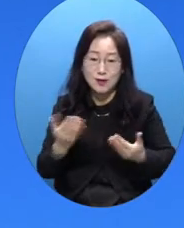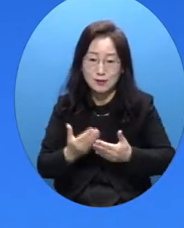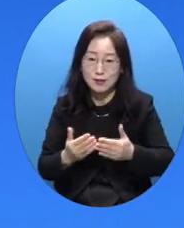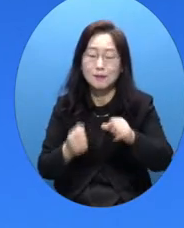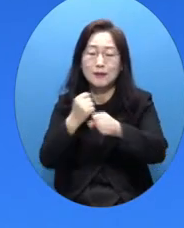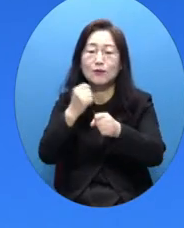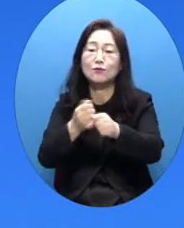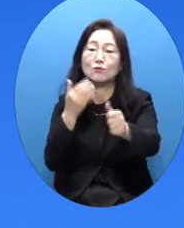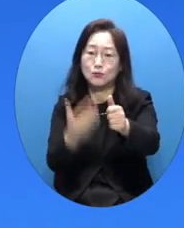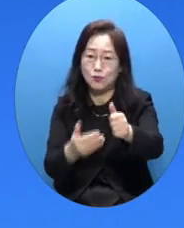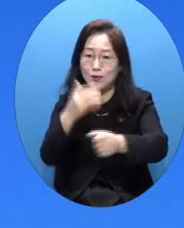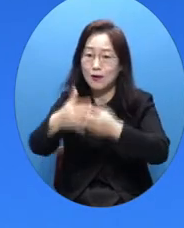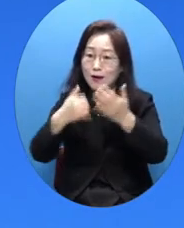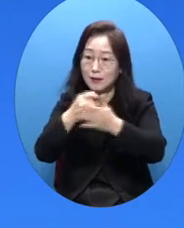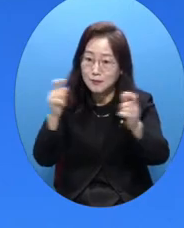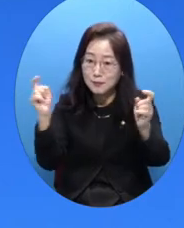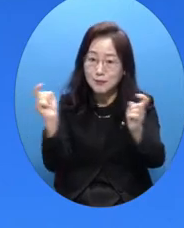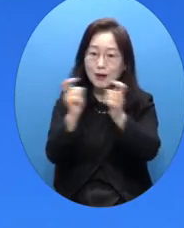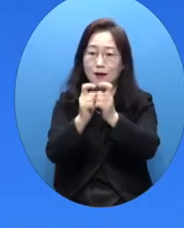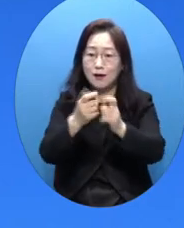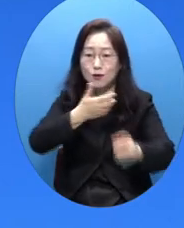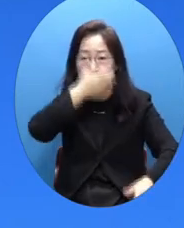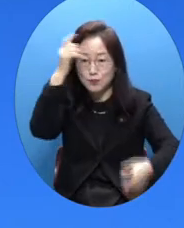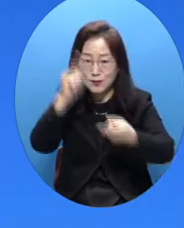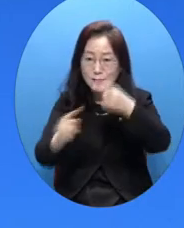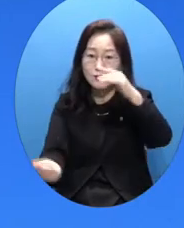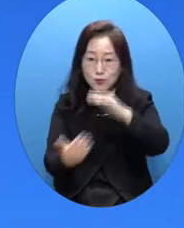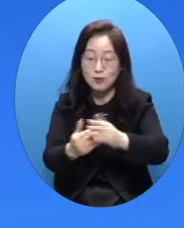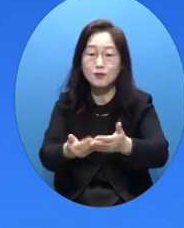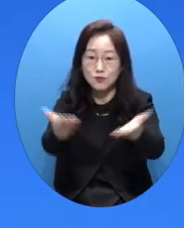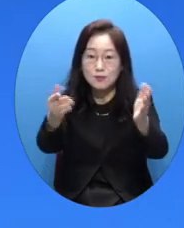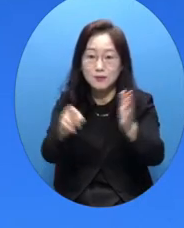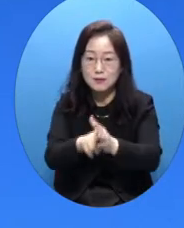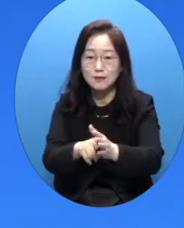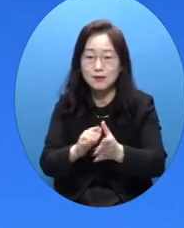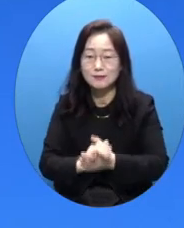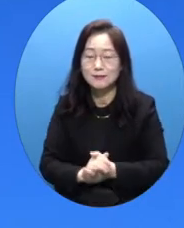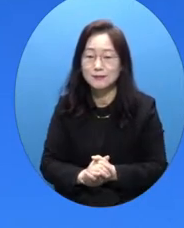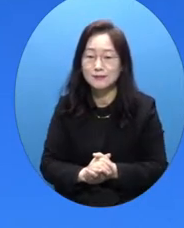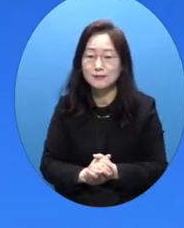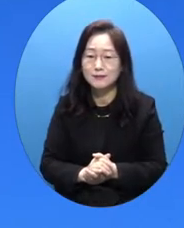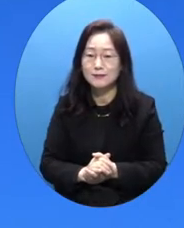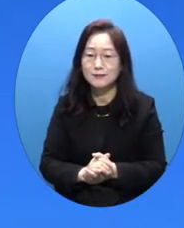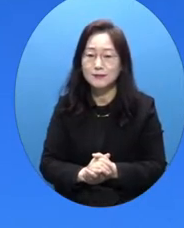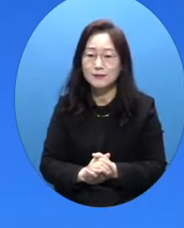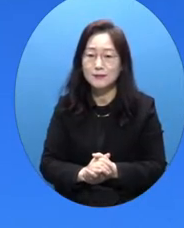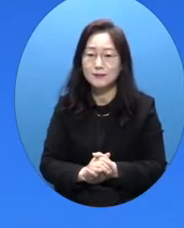we'll do the great things in your life in the time of God it will become true